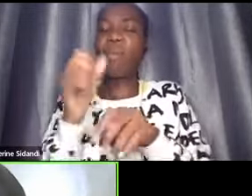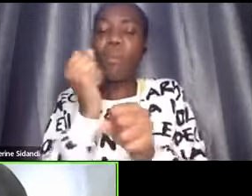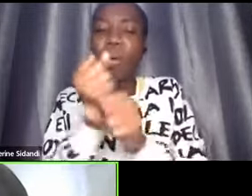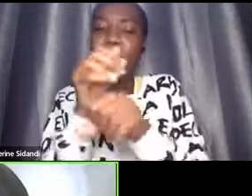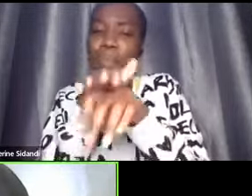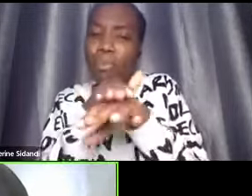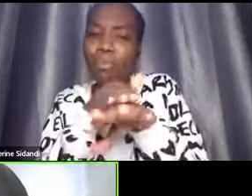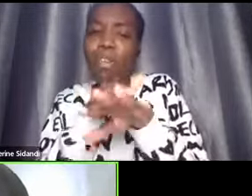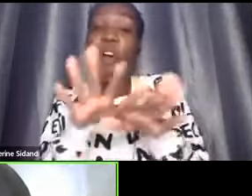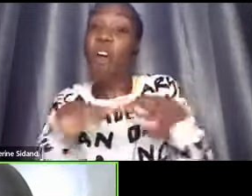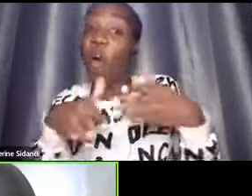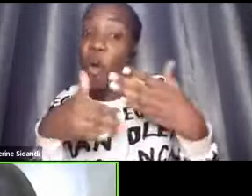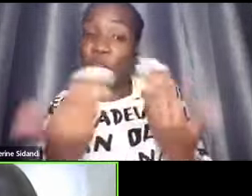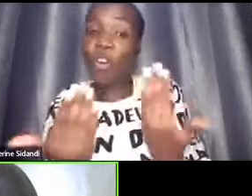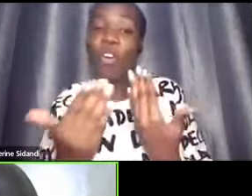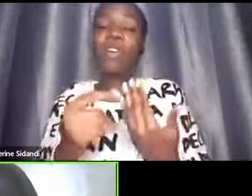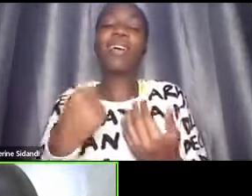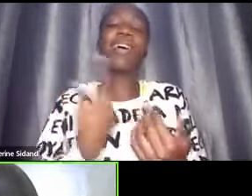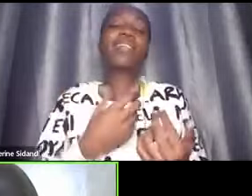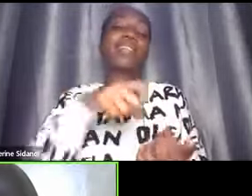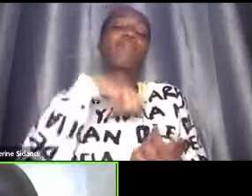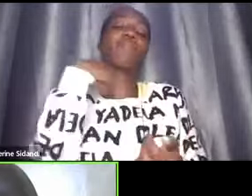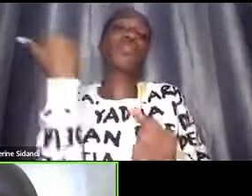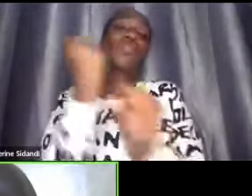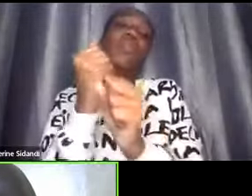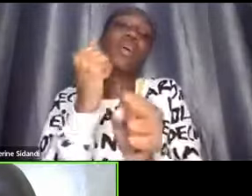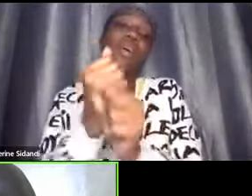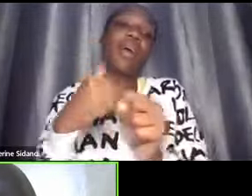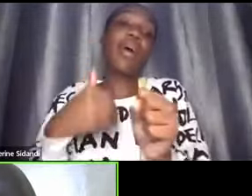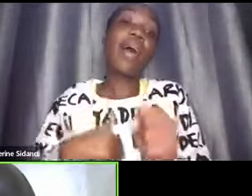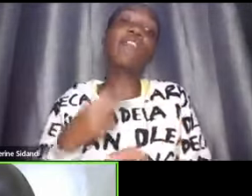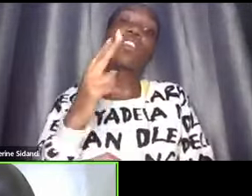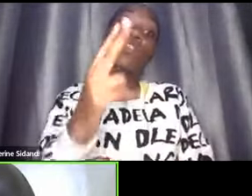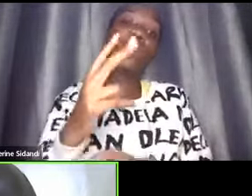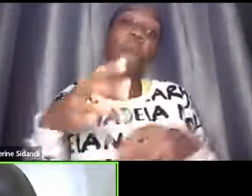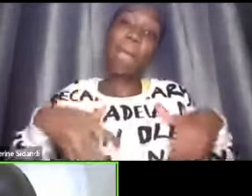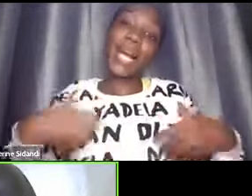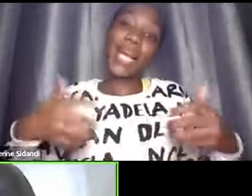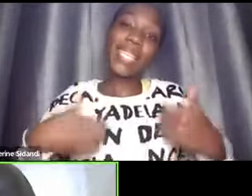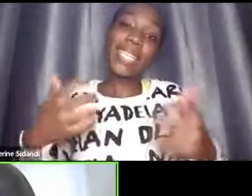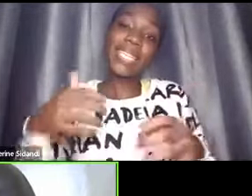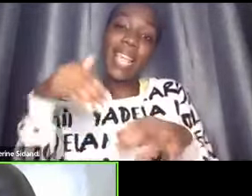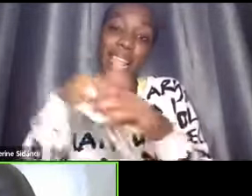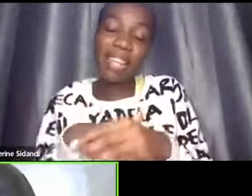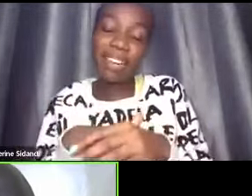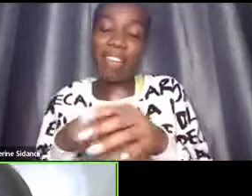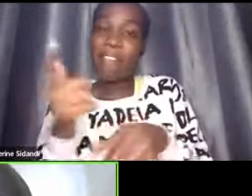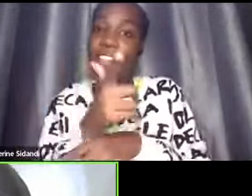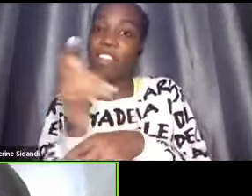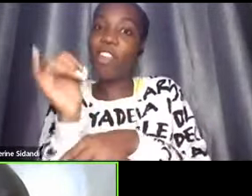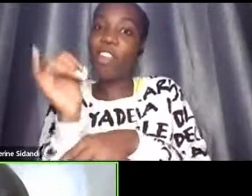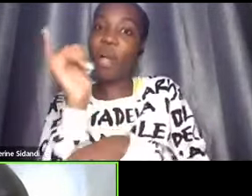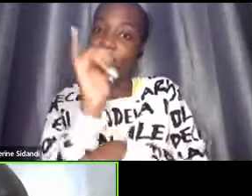resisting. Now, there are two monkeys in this video that I'm just about to share. One of them is being